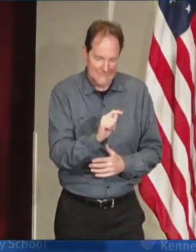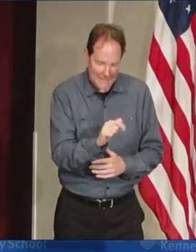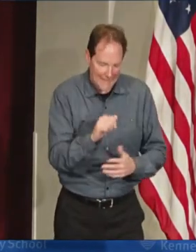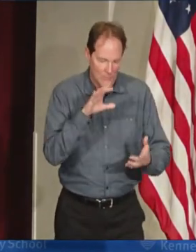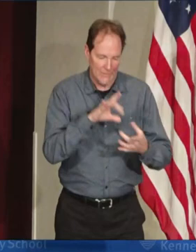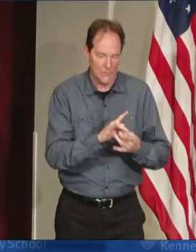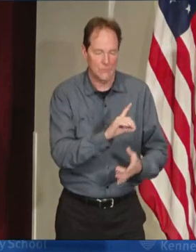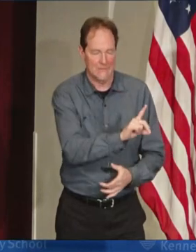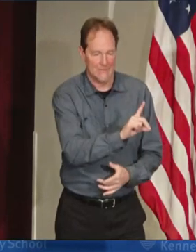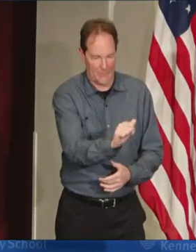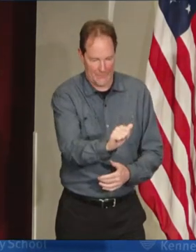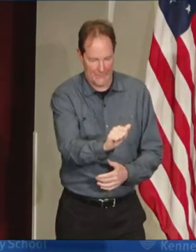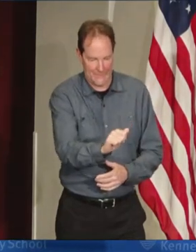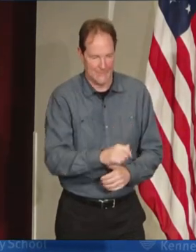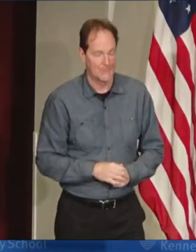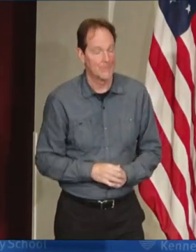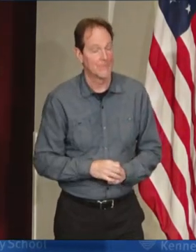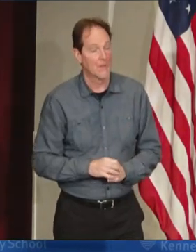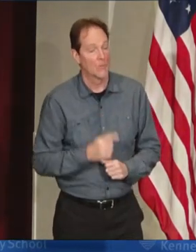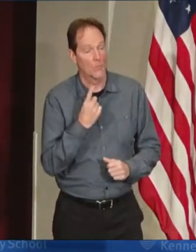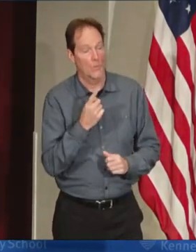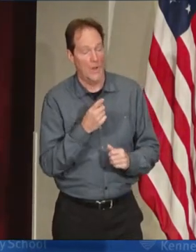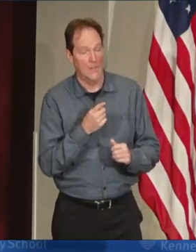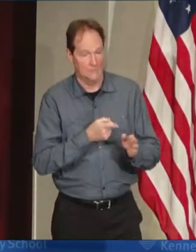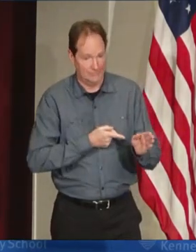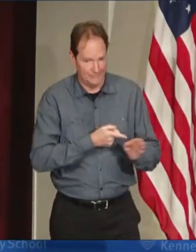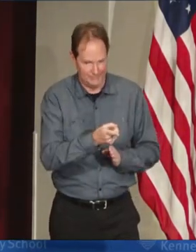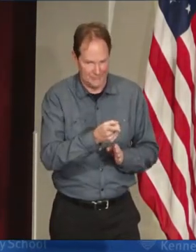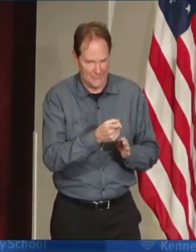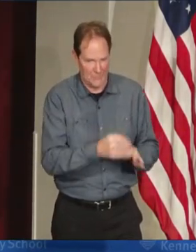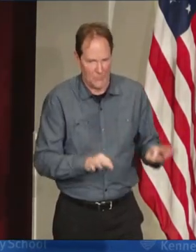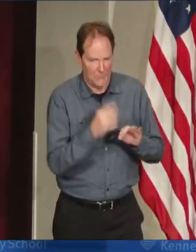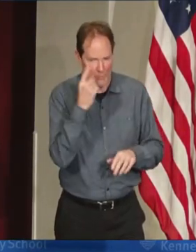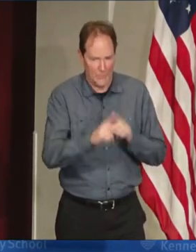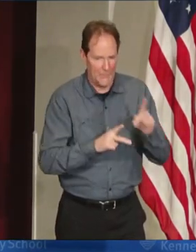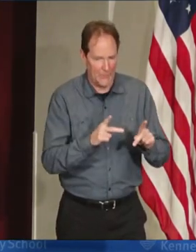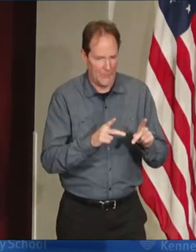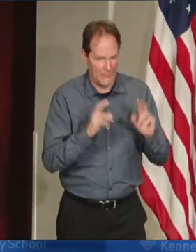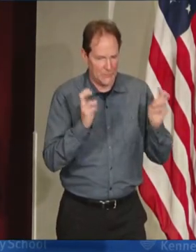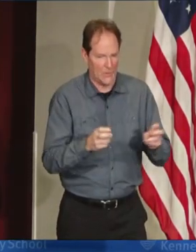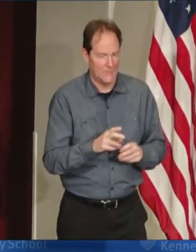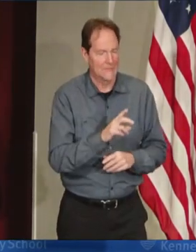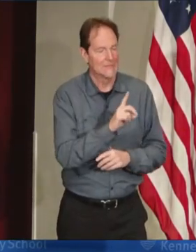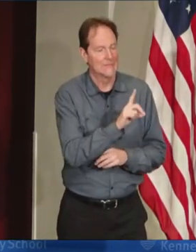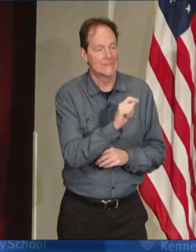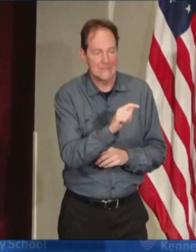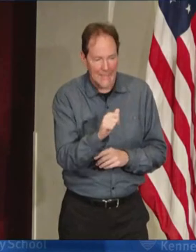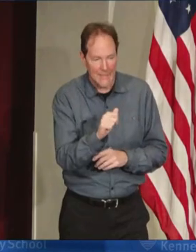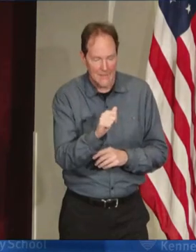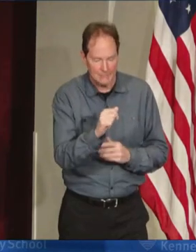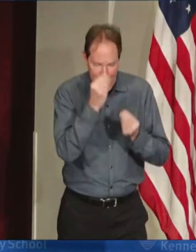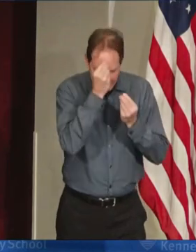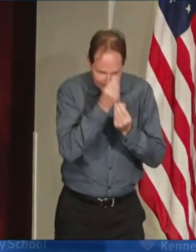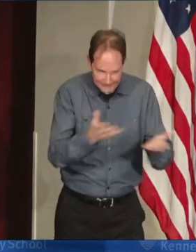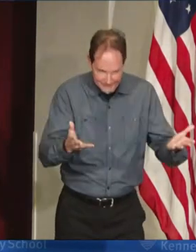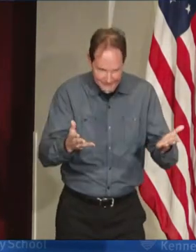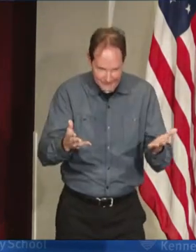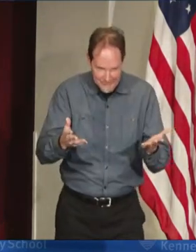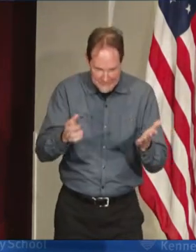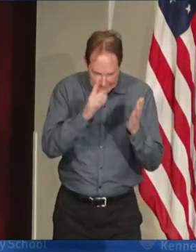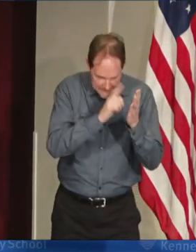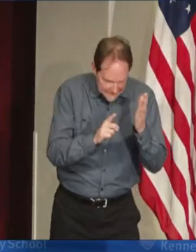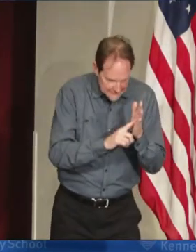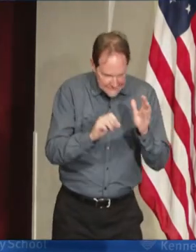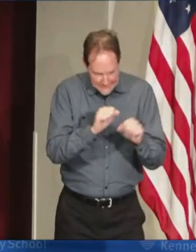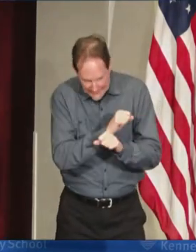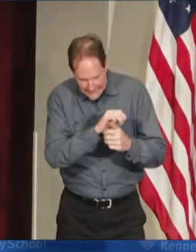areas that's very important for many people is the issue of the data. What does the data show us? How do you know? How do you